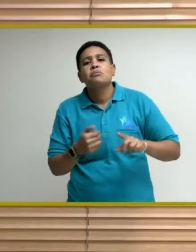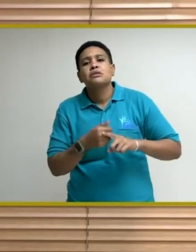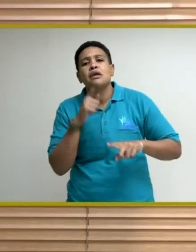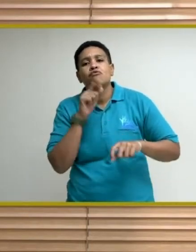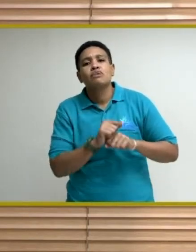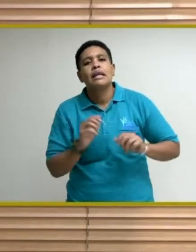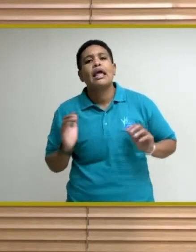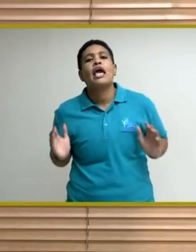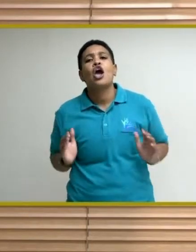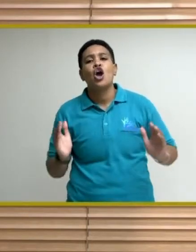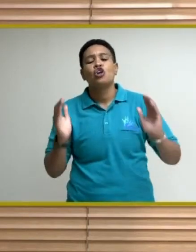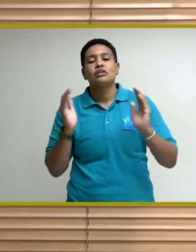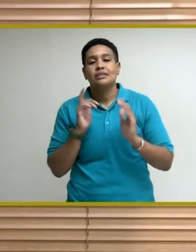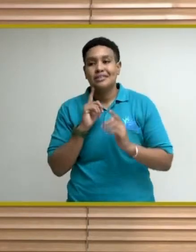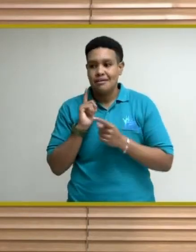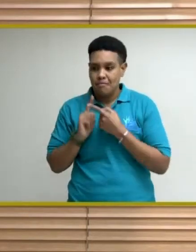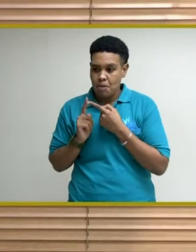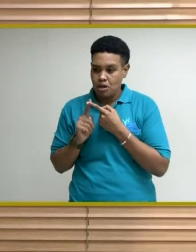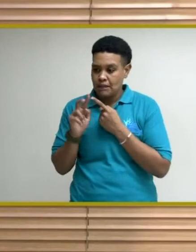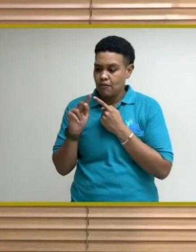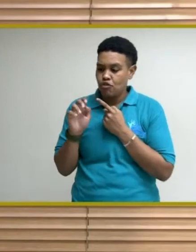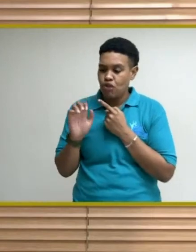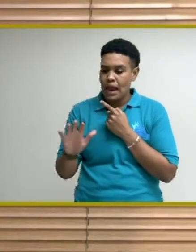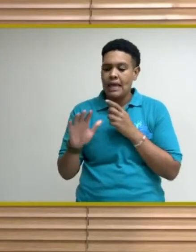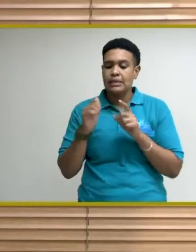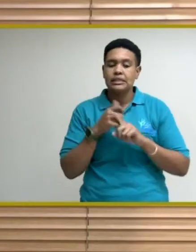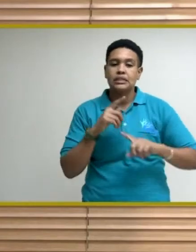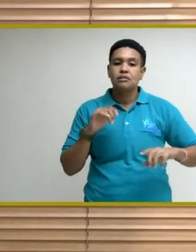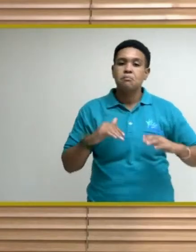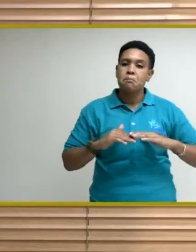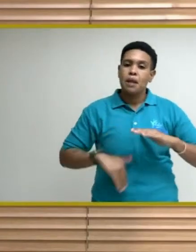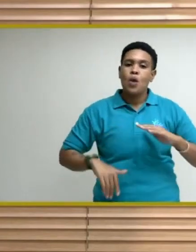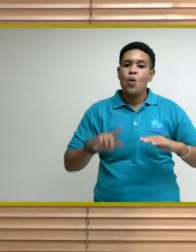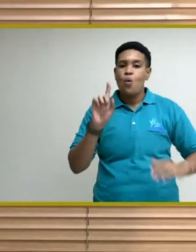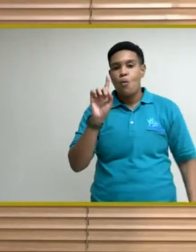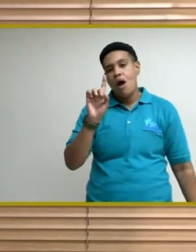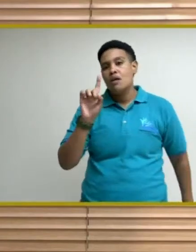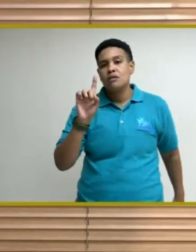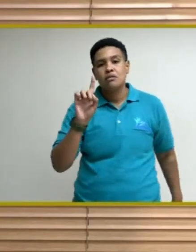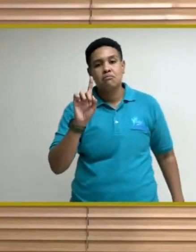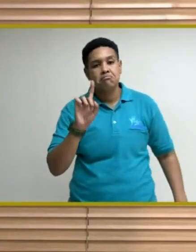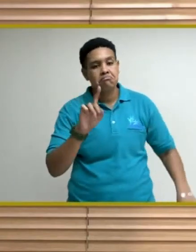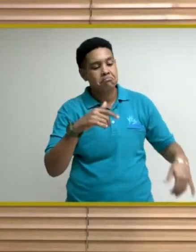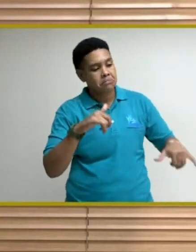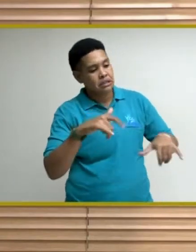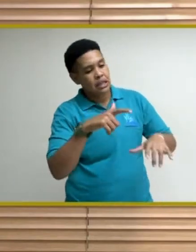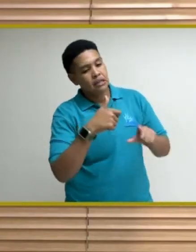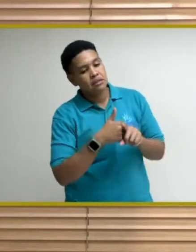encouraging. The positivity rate is just below 1, which makes it still